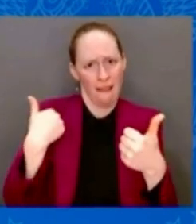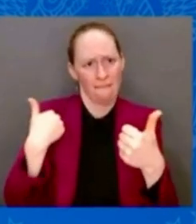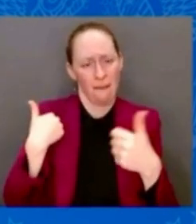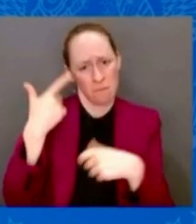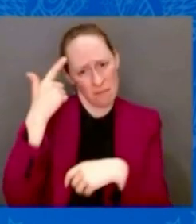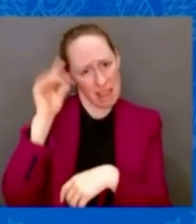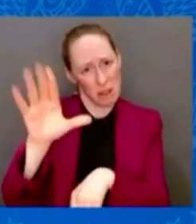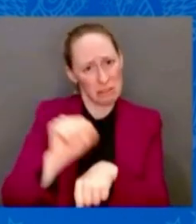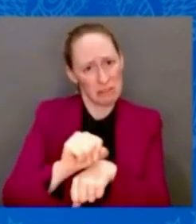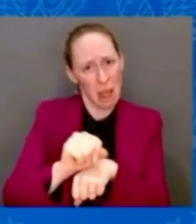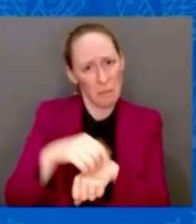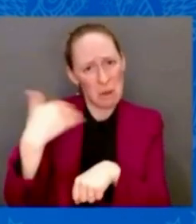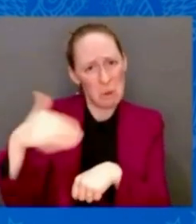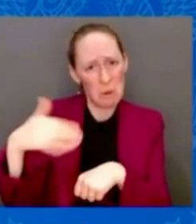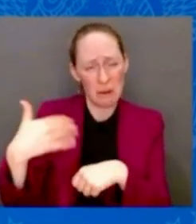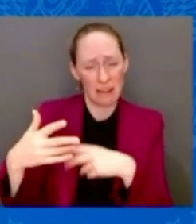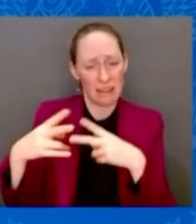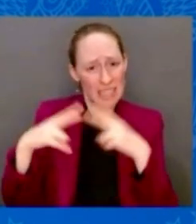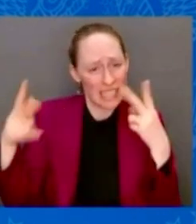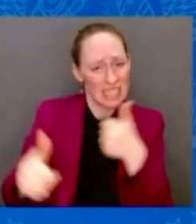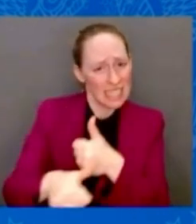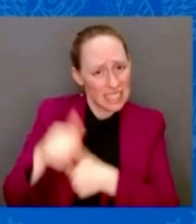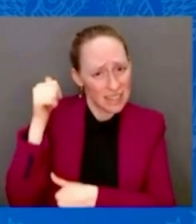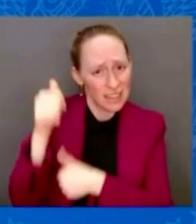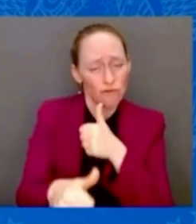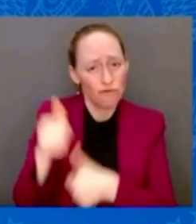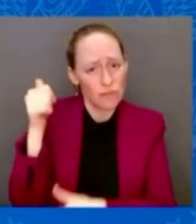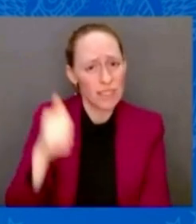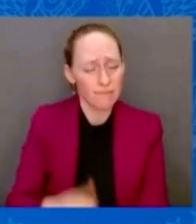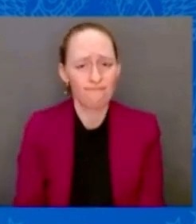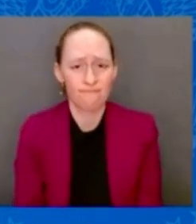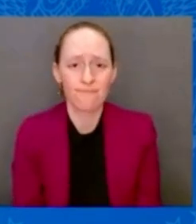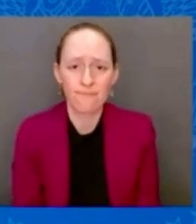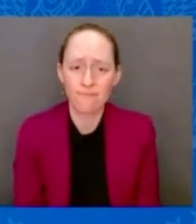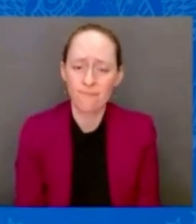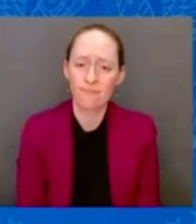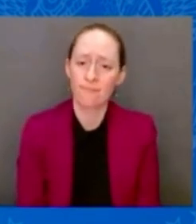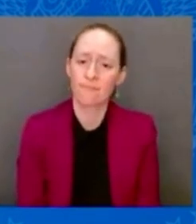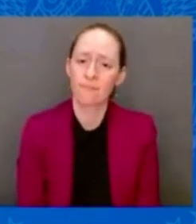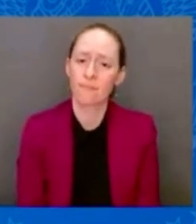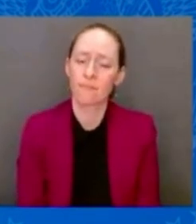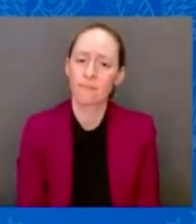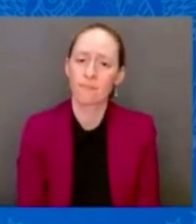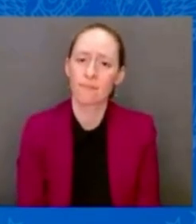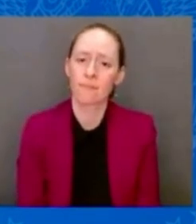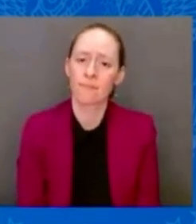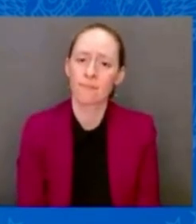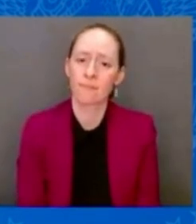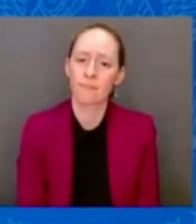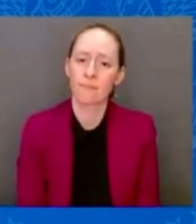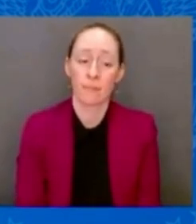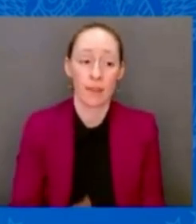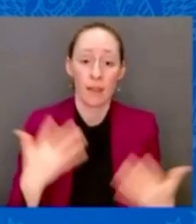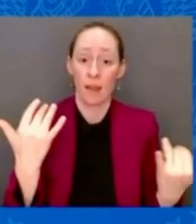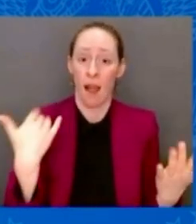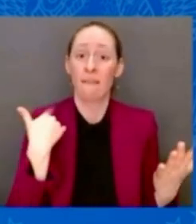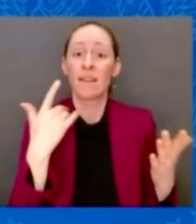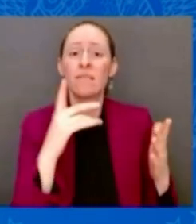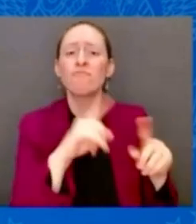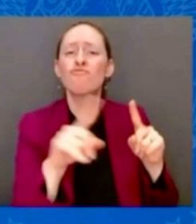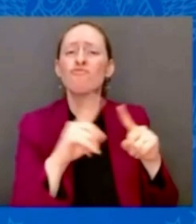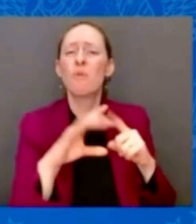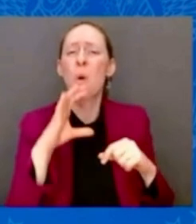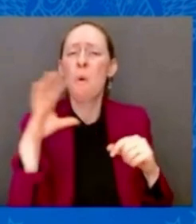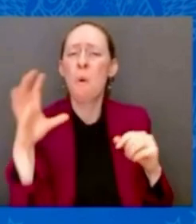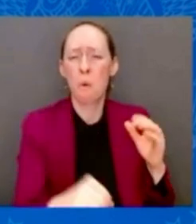including the rules on fire brigades, are outdated and incomplete. They don't address the full range of hazard we face, and